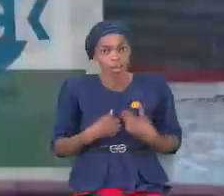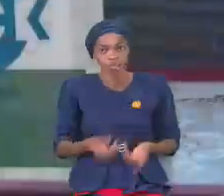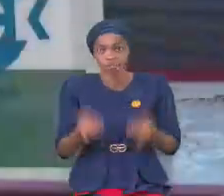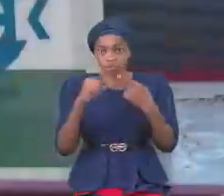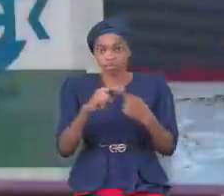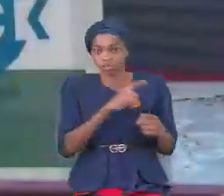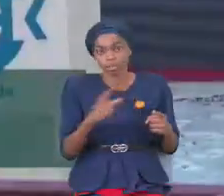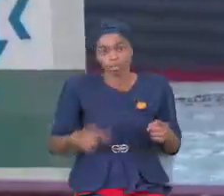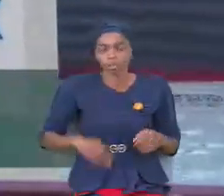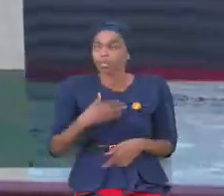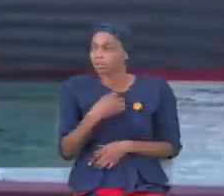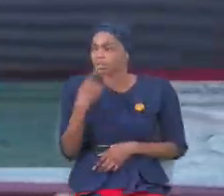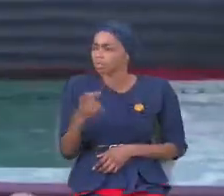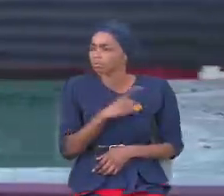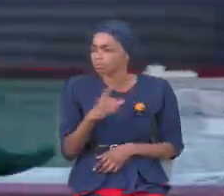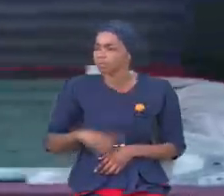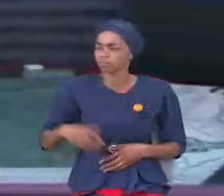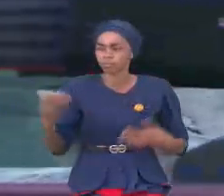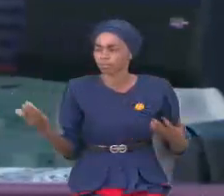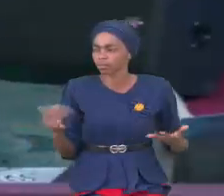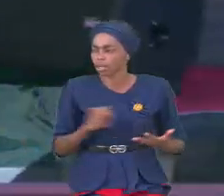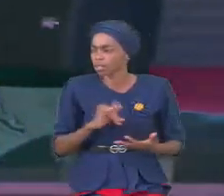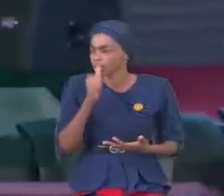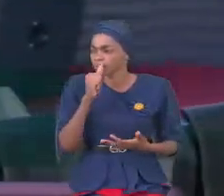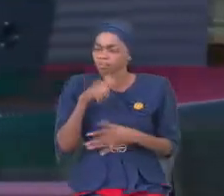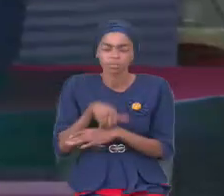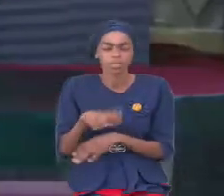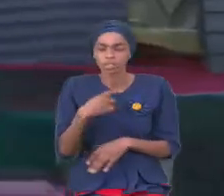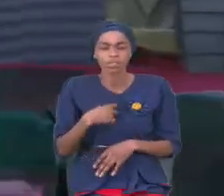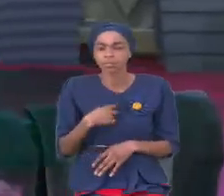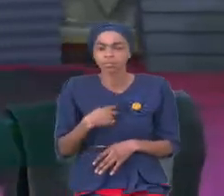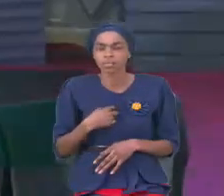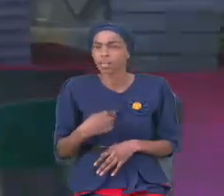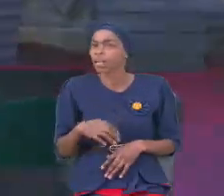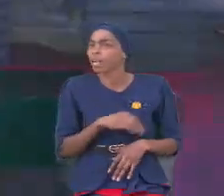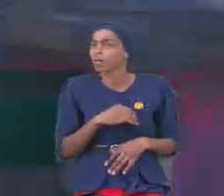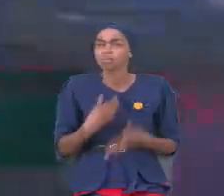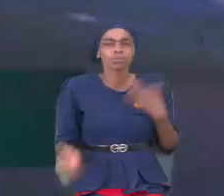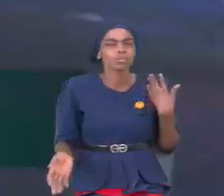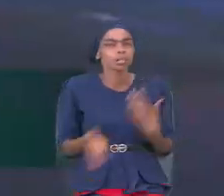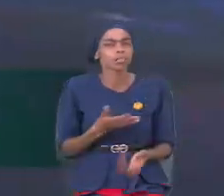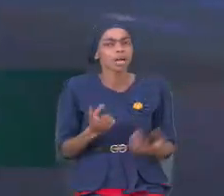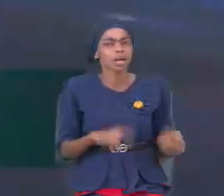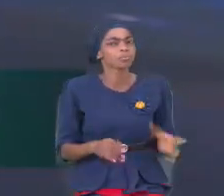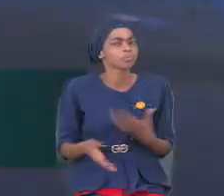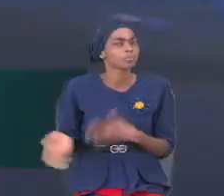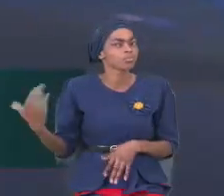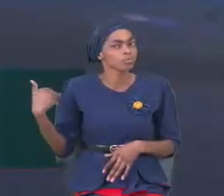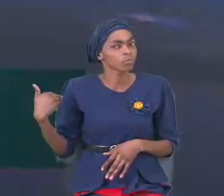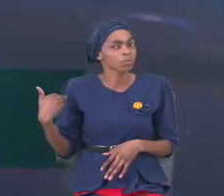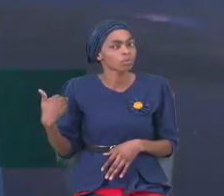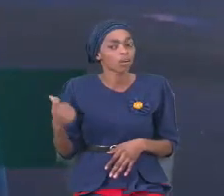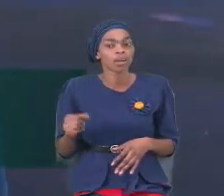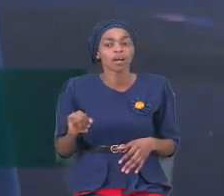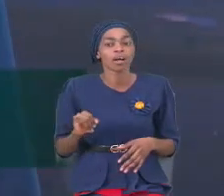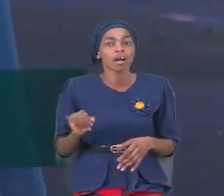I, send me. Whatever has happened in the past, as we come, he